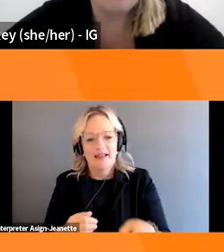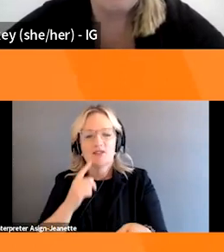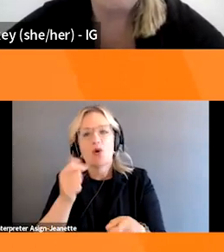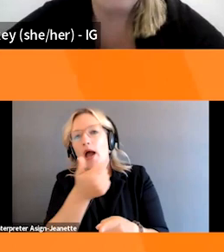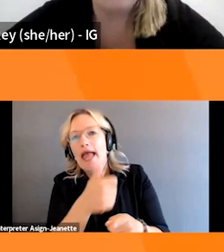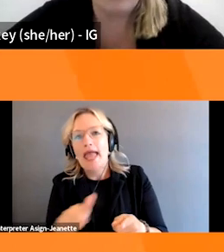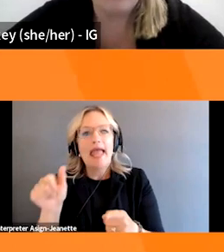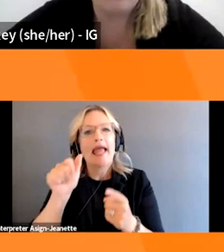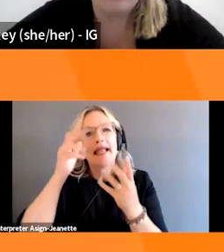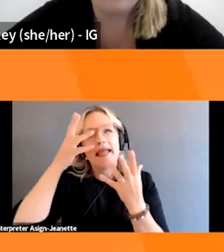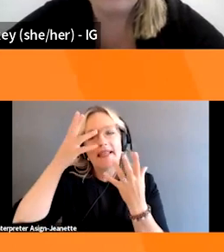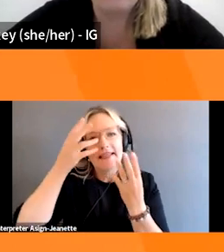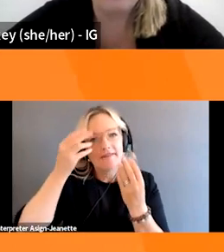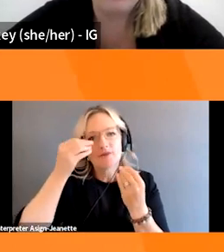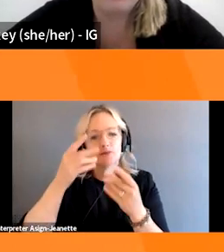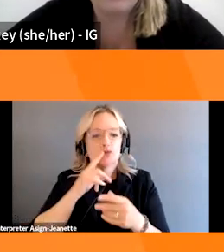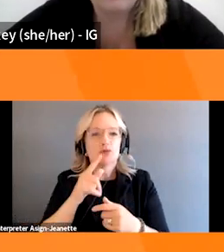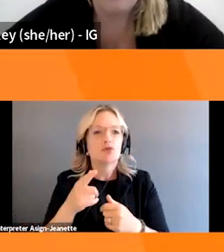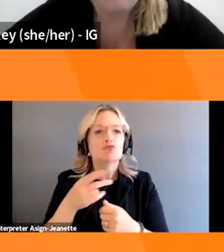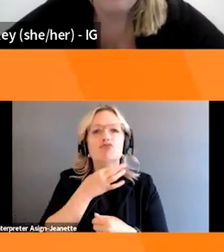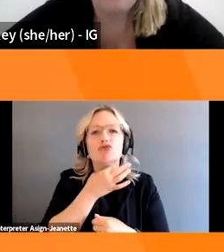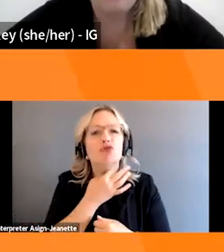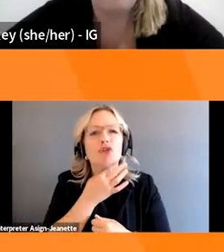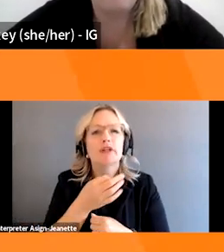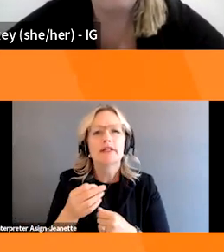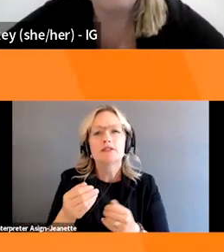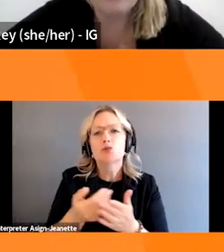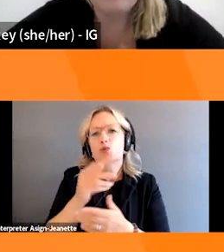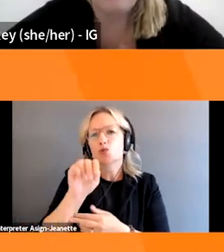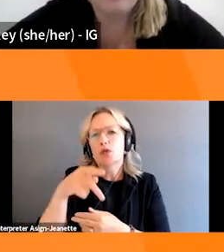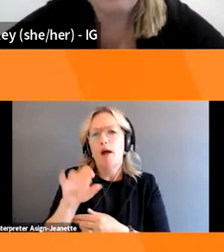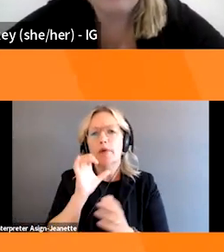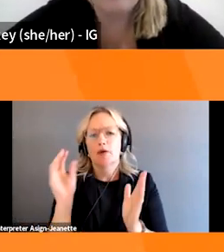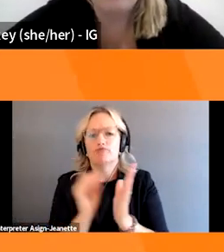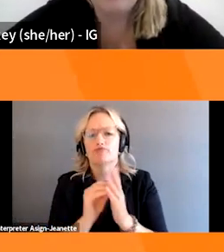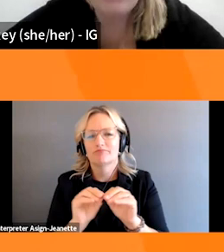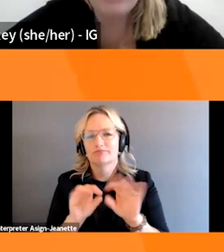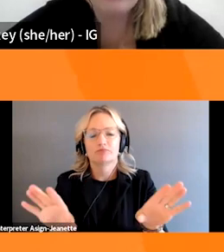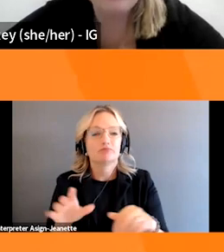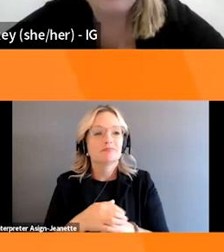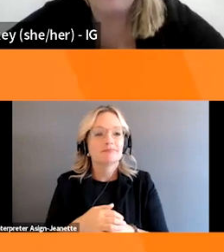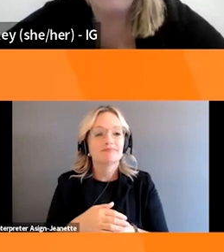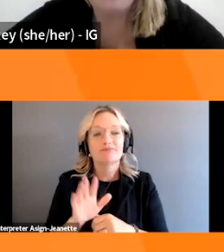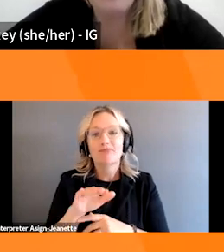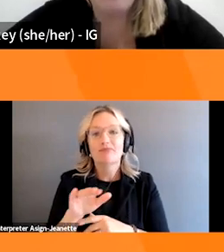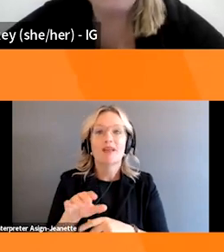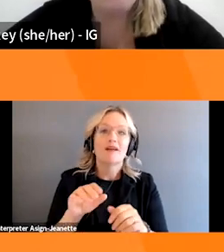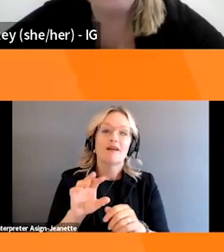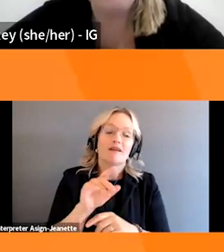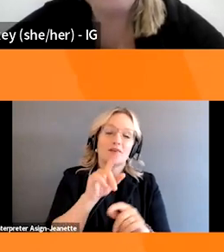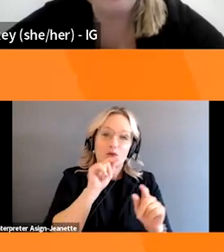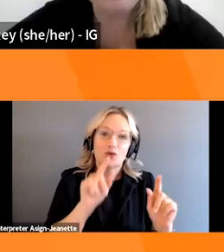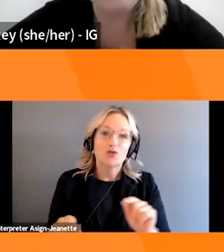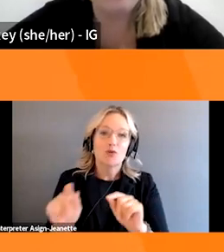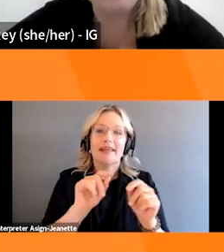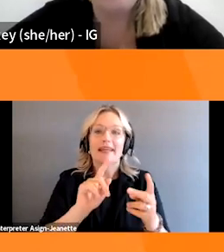general. If there's a topic you'd like to see us present, let us know. Feel free to follow us on social media, tweet or post about